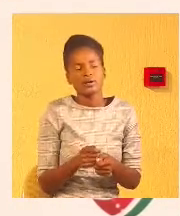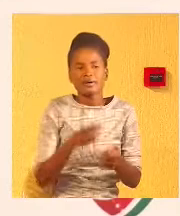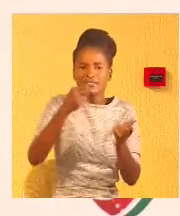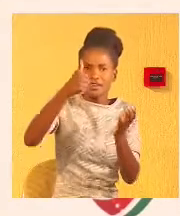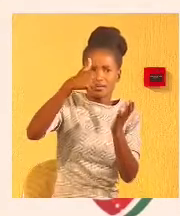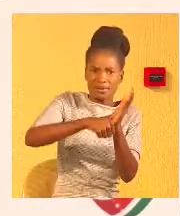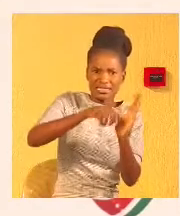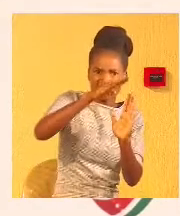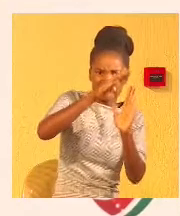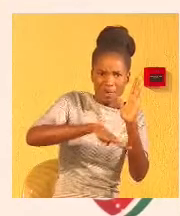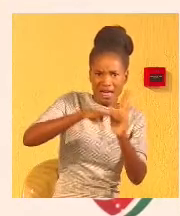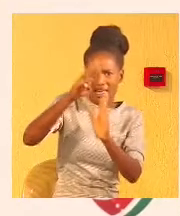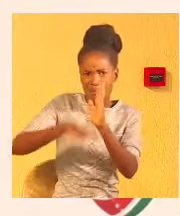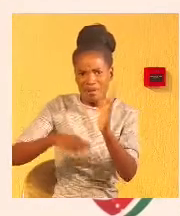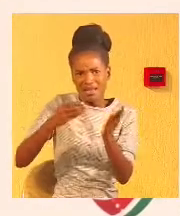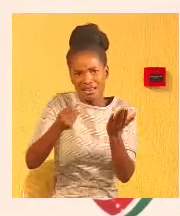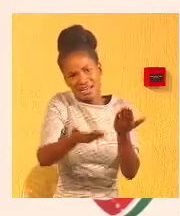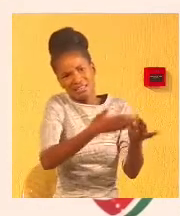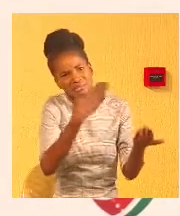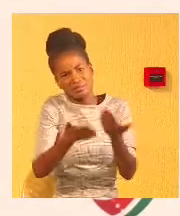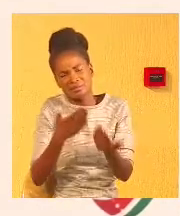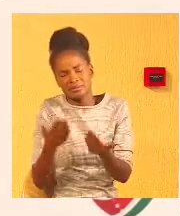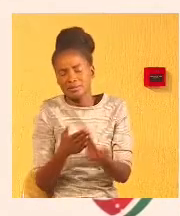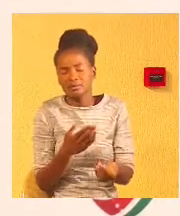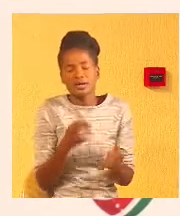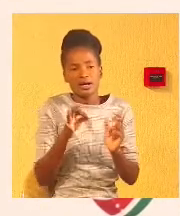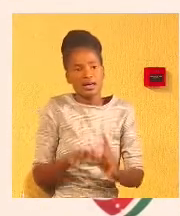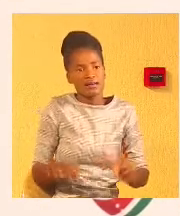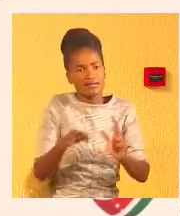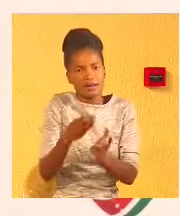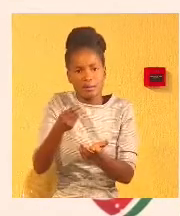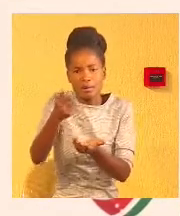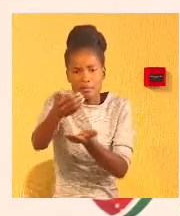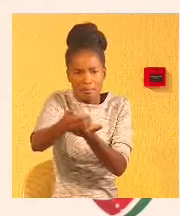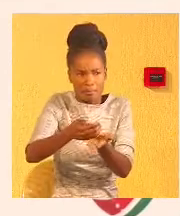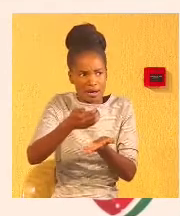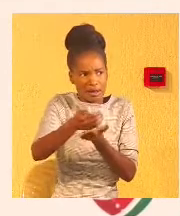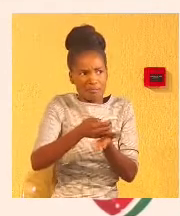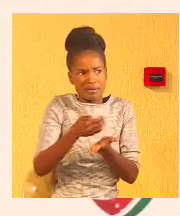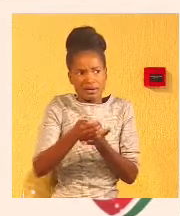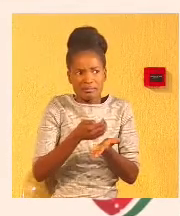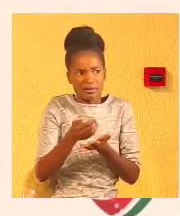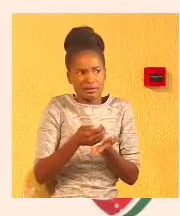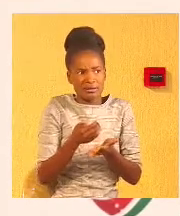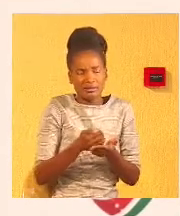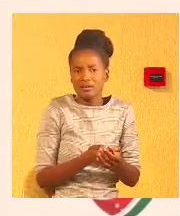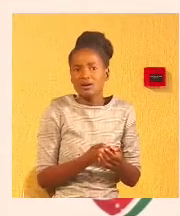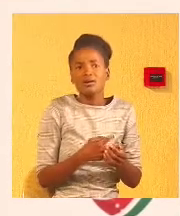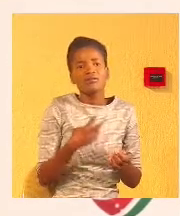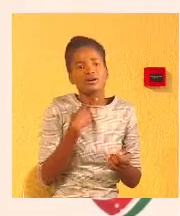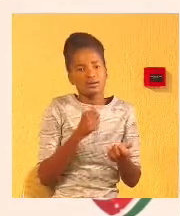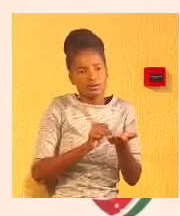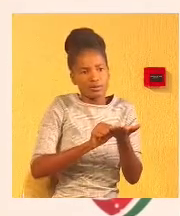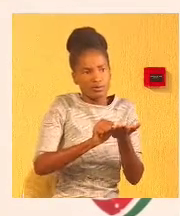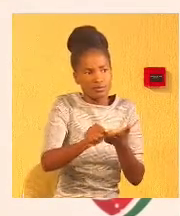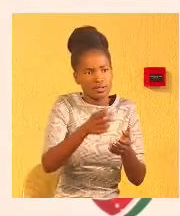pressure on the cash flow of our farmers, that they are not able to pay anymore their loans.